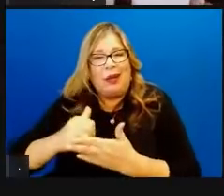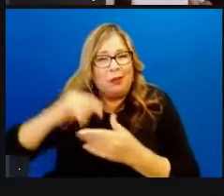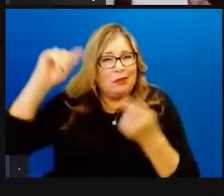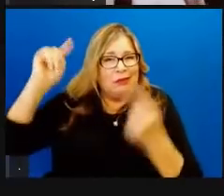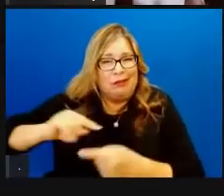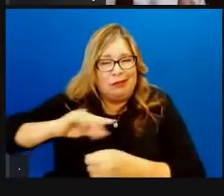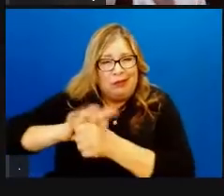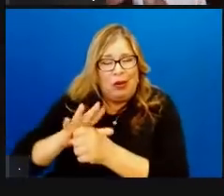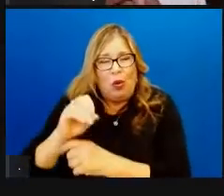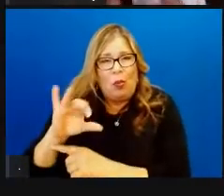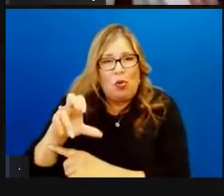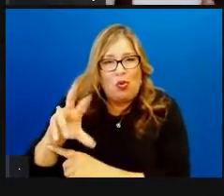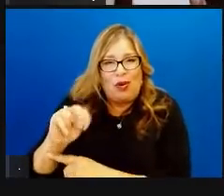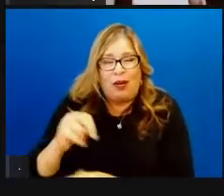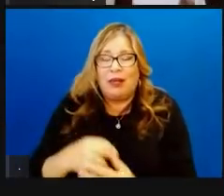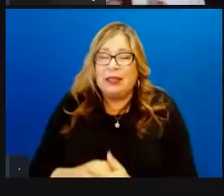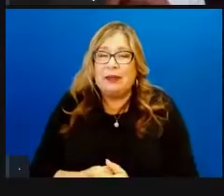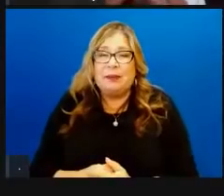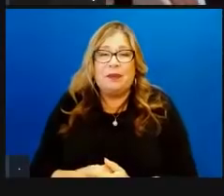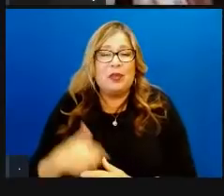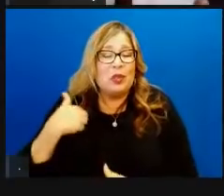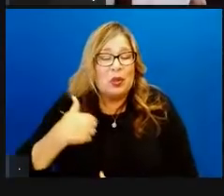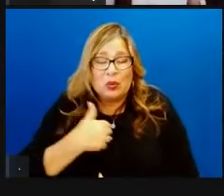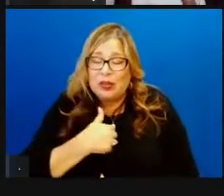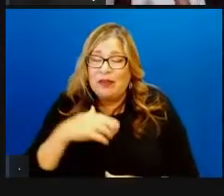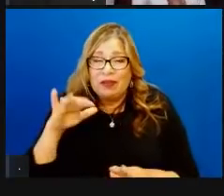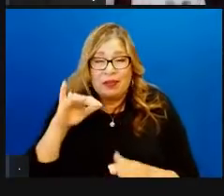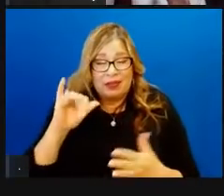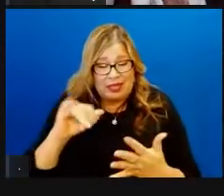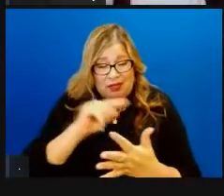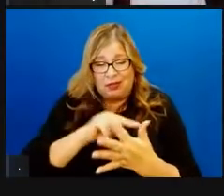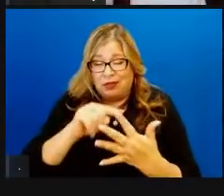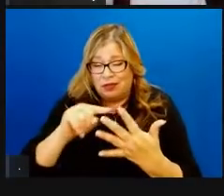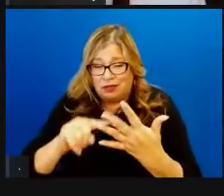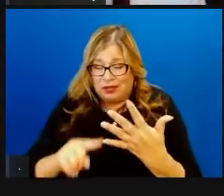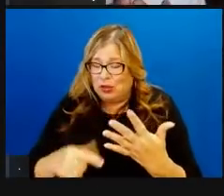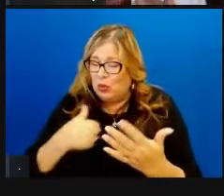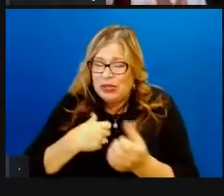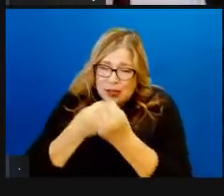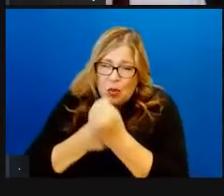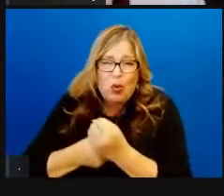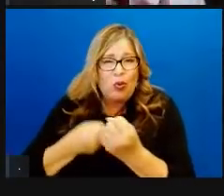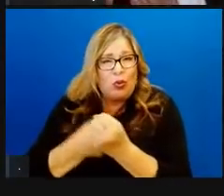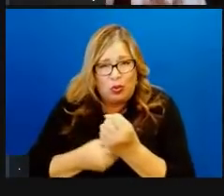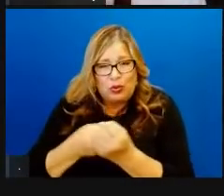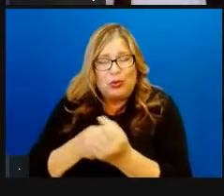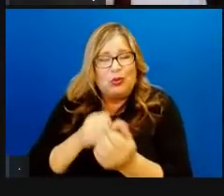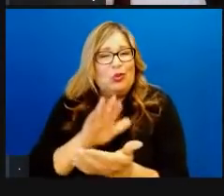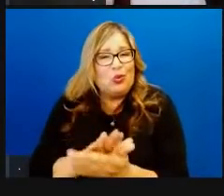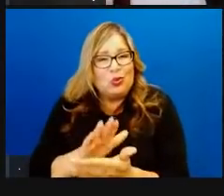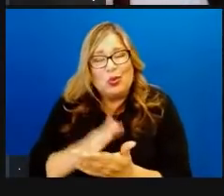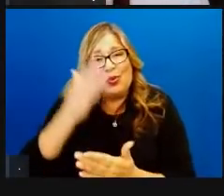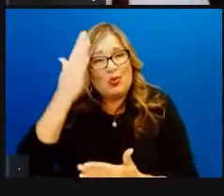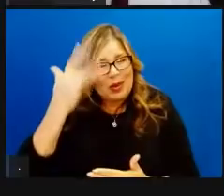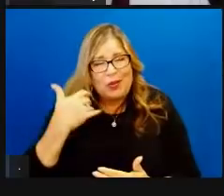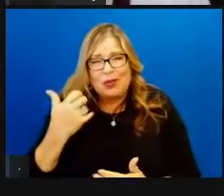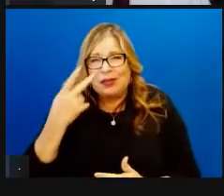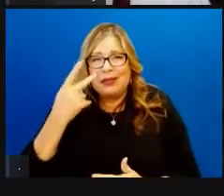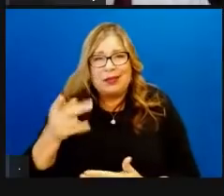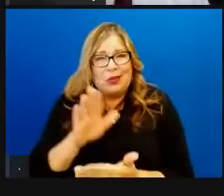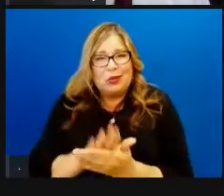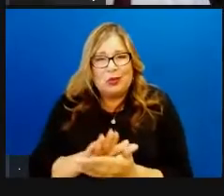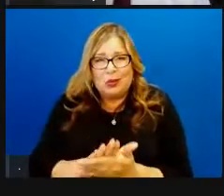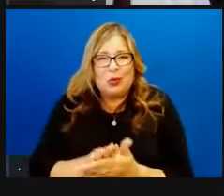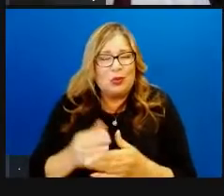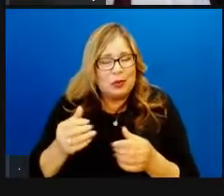many, many other times, leaning in, supporting schools so that they are world-class and as safe as any